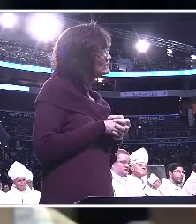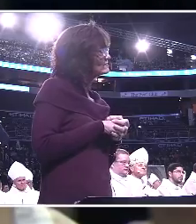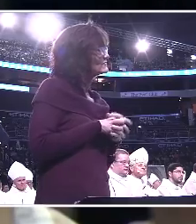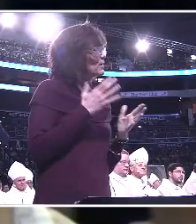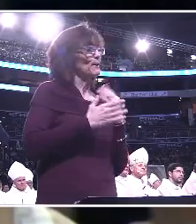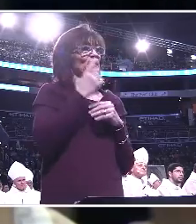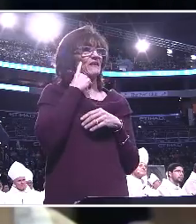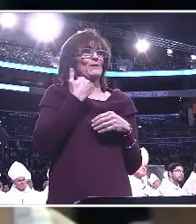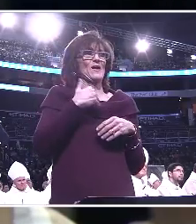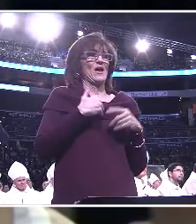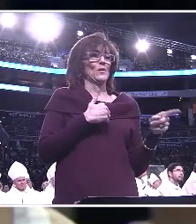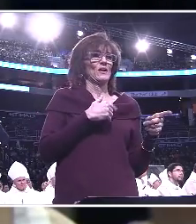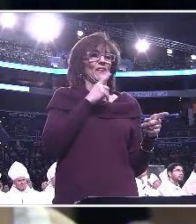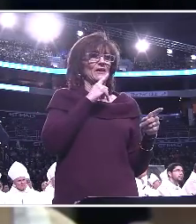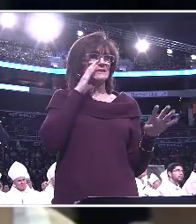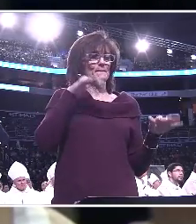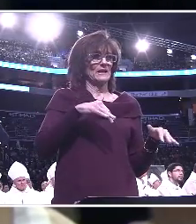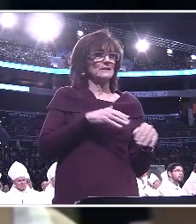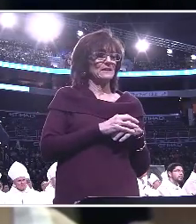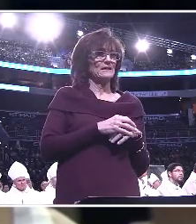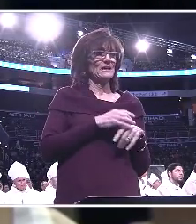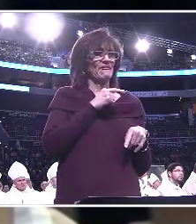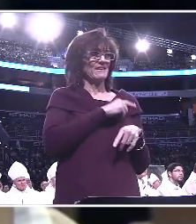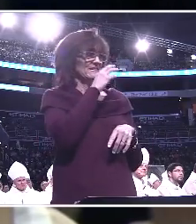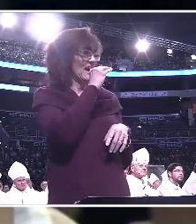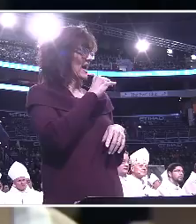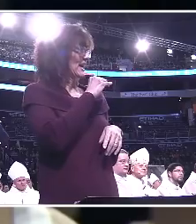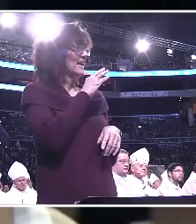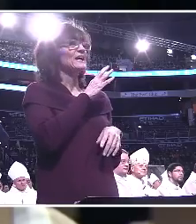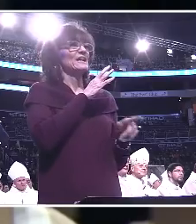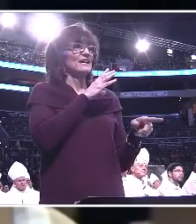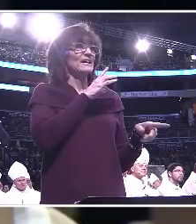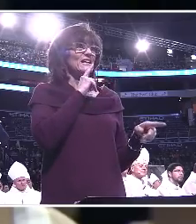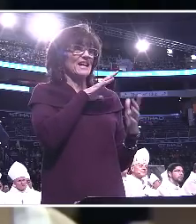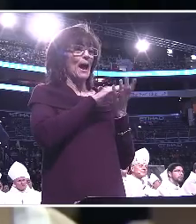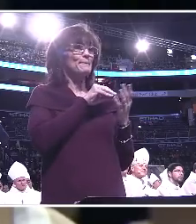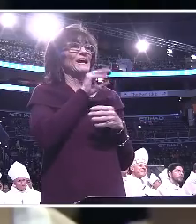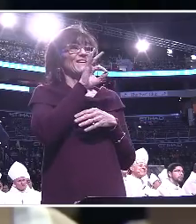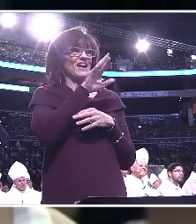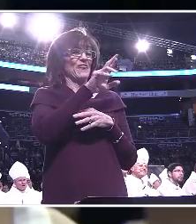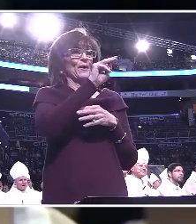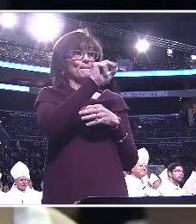You're probably thinking either, man, this is incredible, or you're like, dude, this guy is like totally straight up shamelessly copying Father Mario's homily.